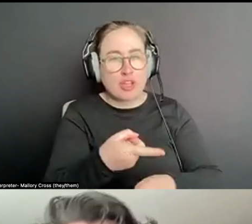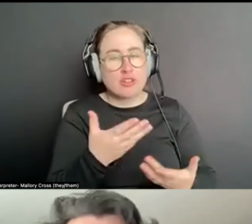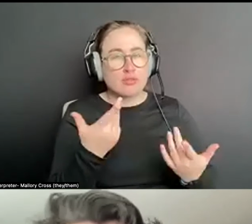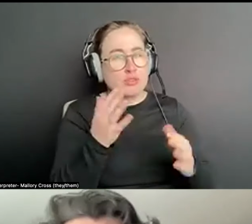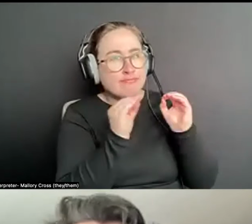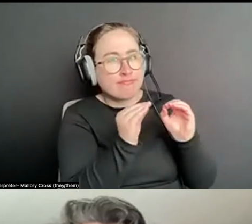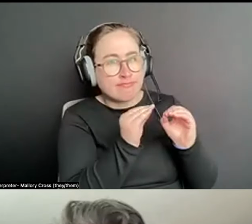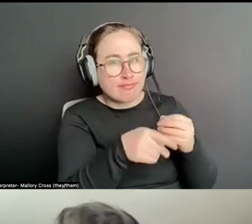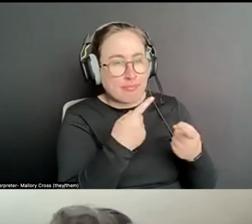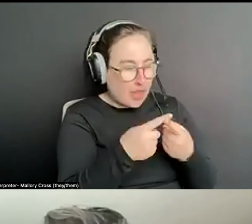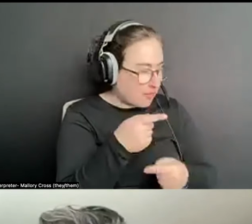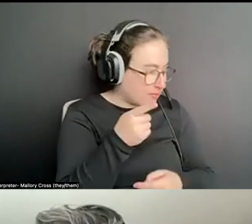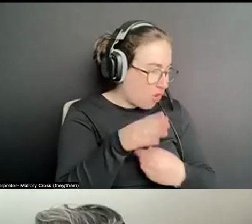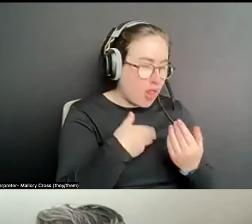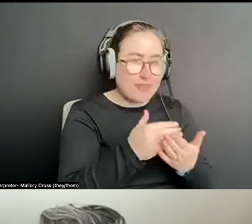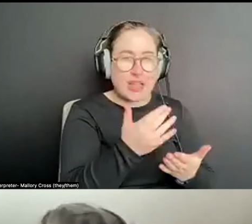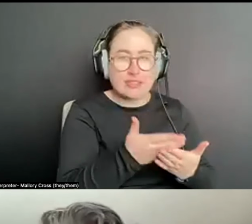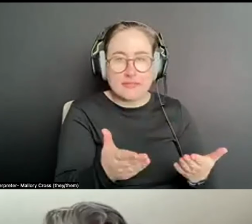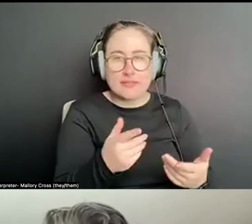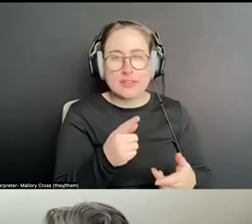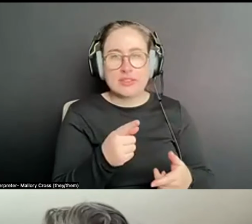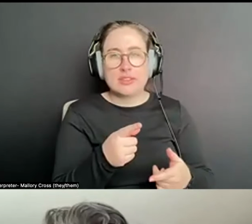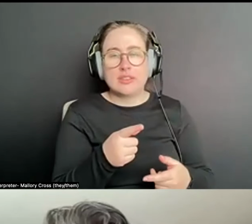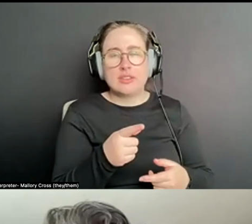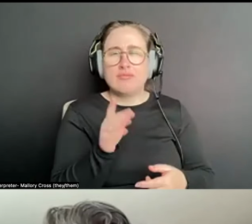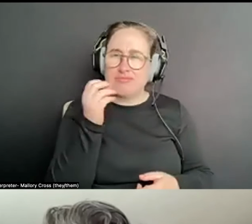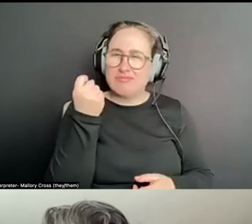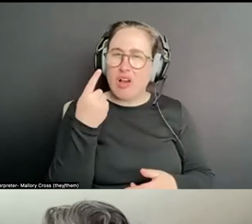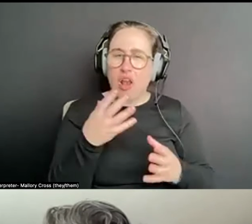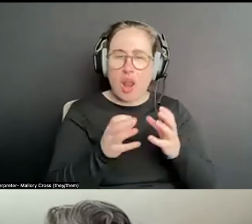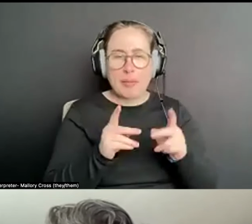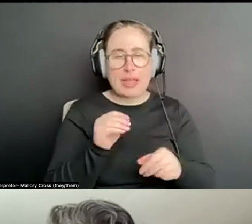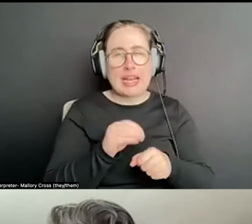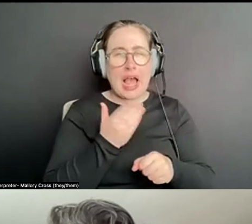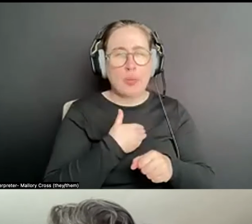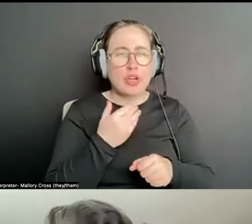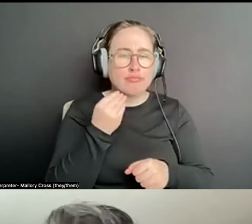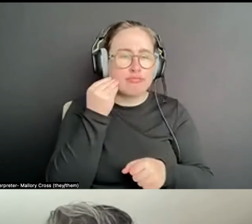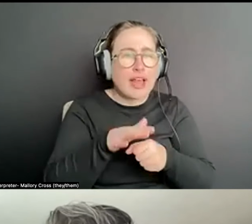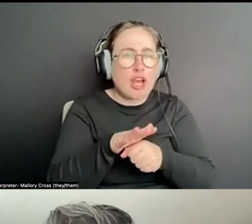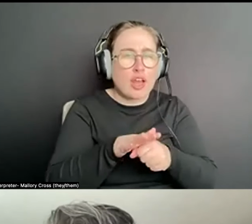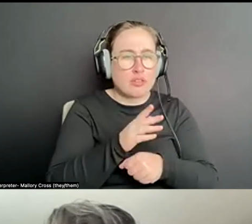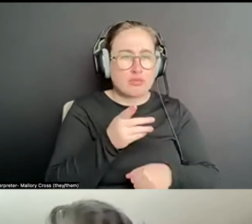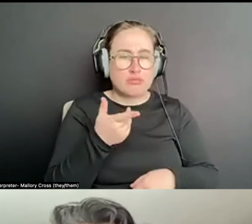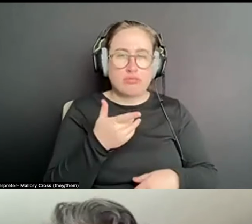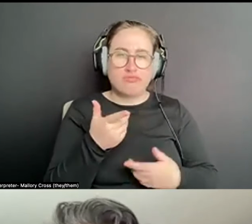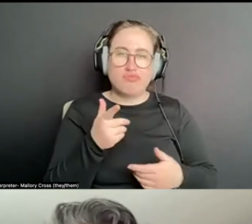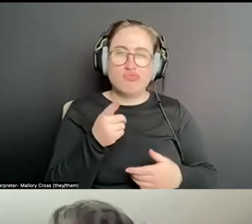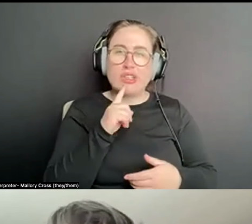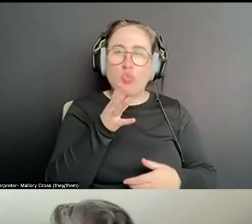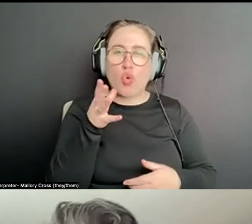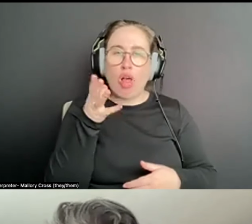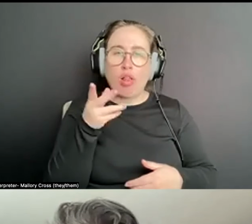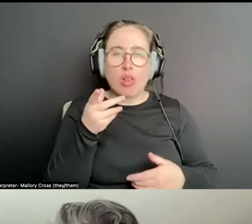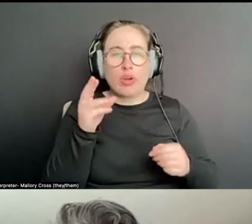little about that stuff. And because a lot of folks, especially in our area, which, you know, is fairly remote to Texas, and we have a lot of people that live in rural